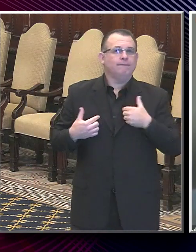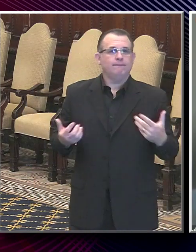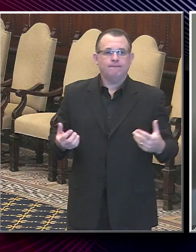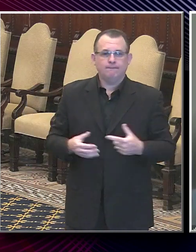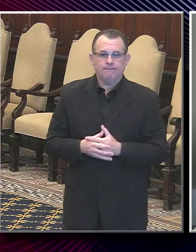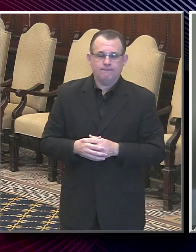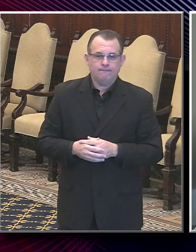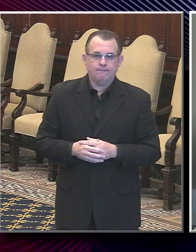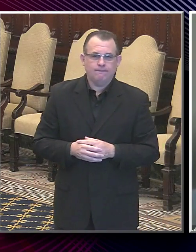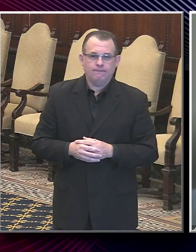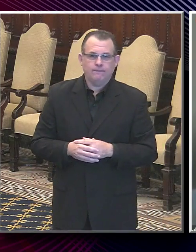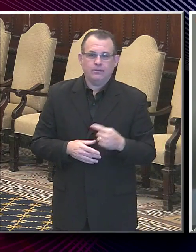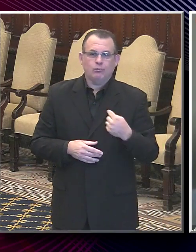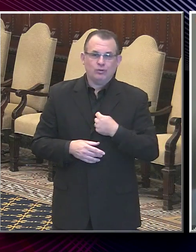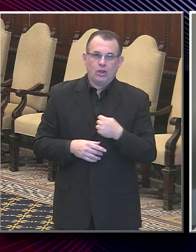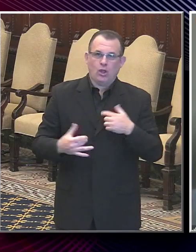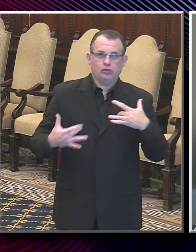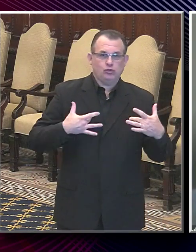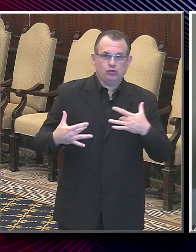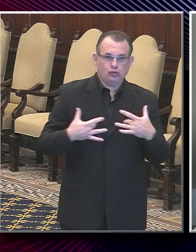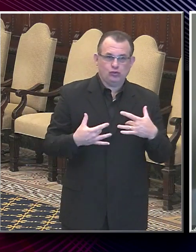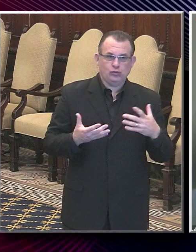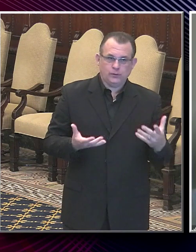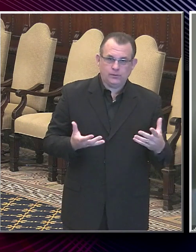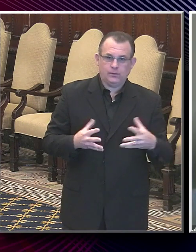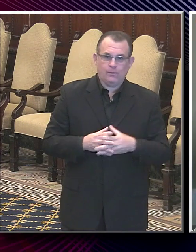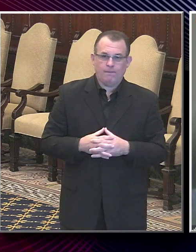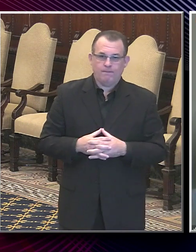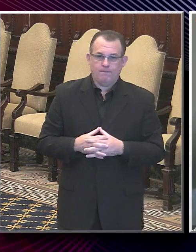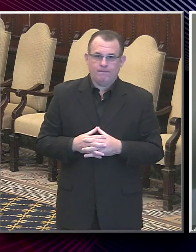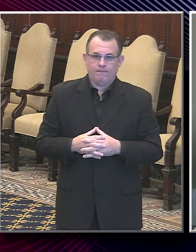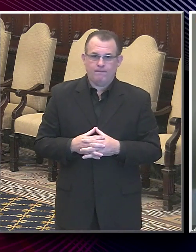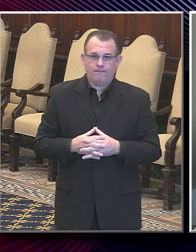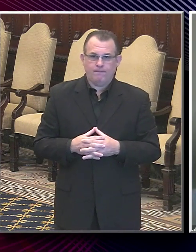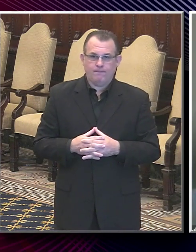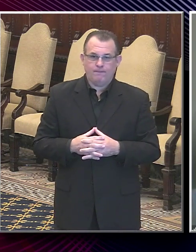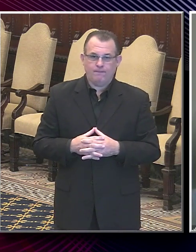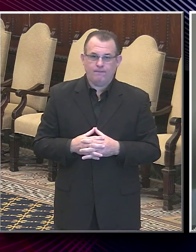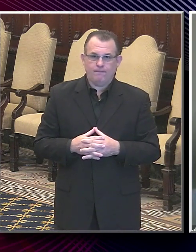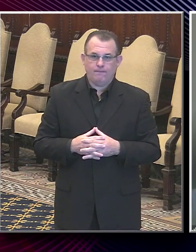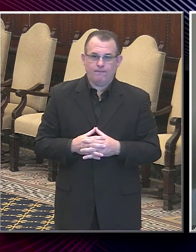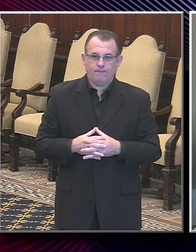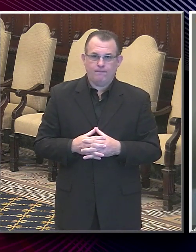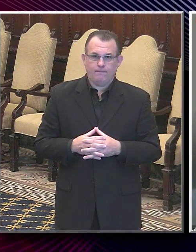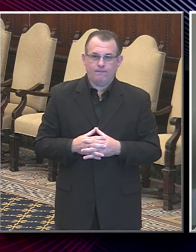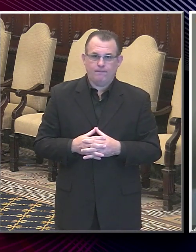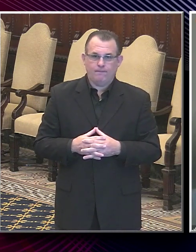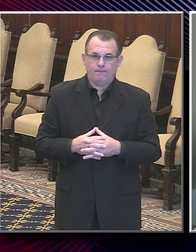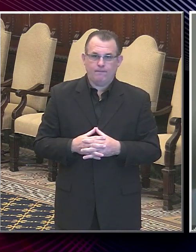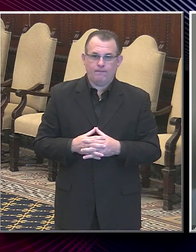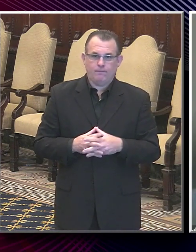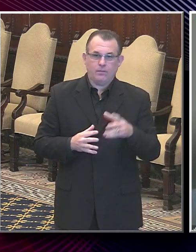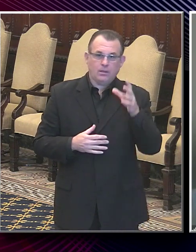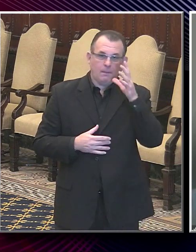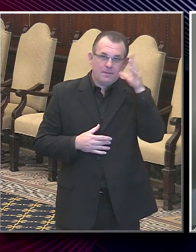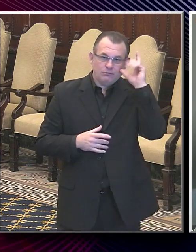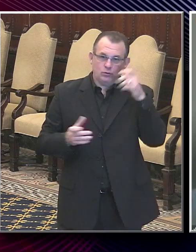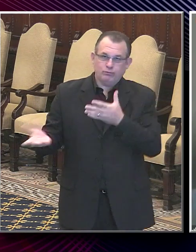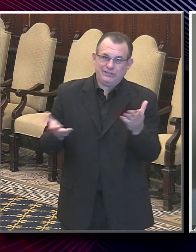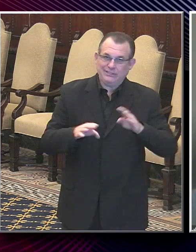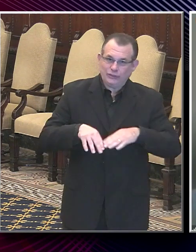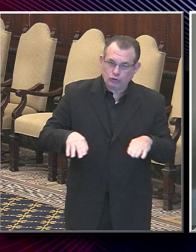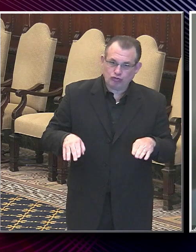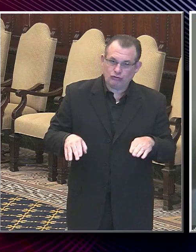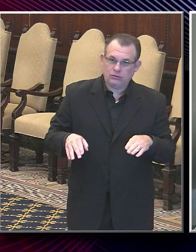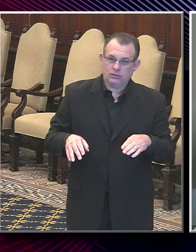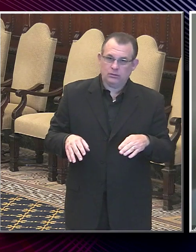this because pediatric clinics haven't necessarily been open. Parents have not been bringing their children, and our children are getting behind.